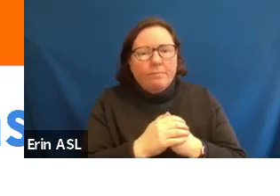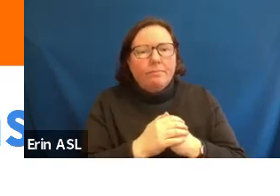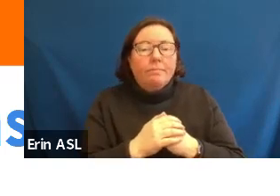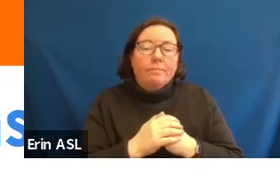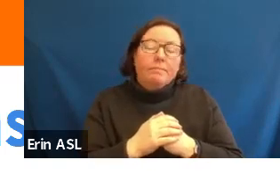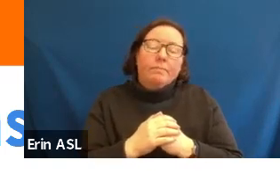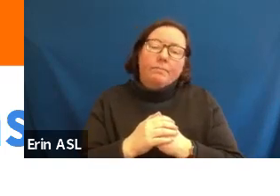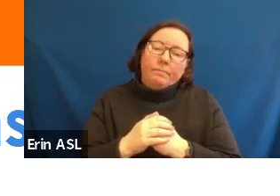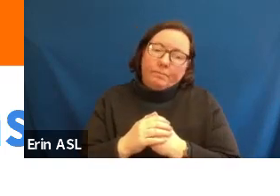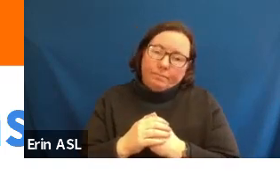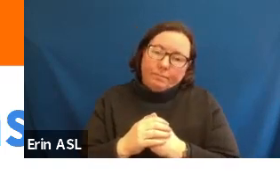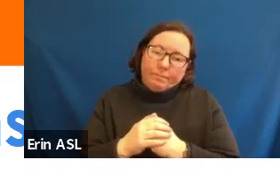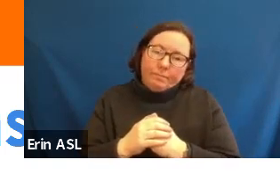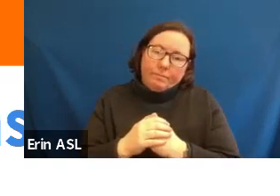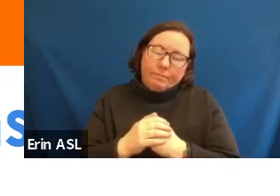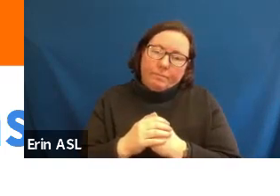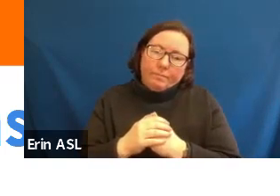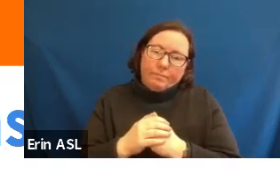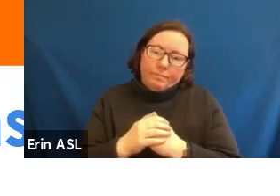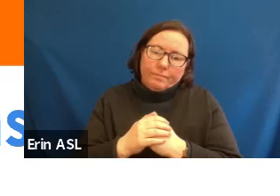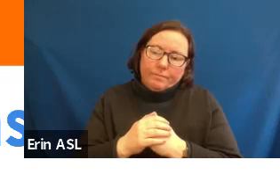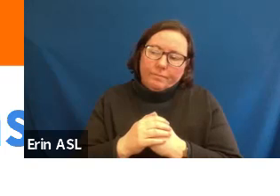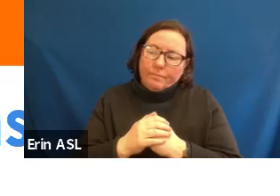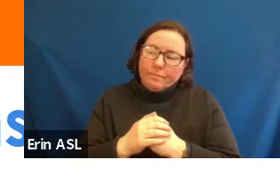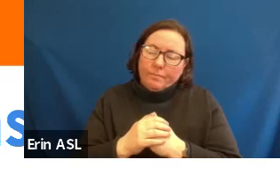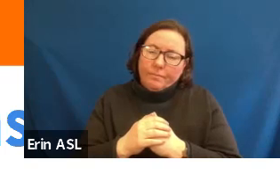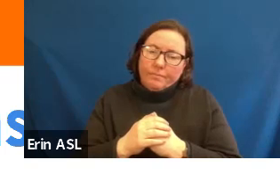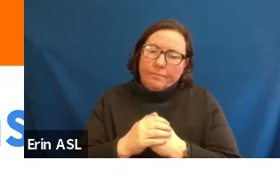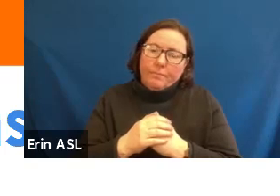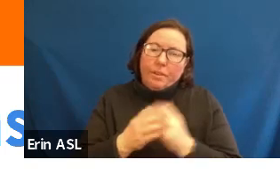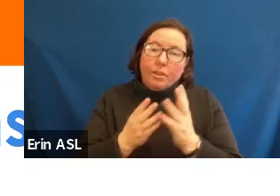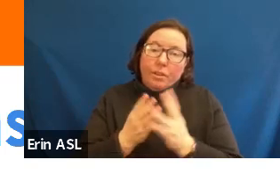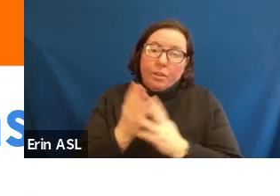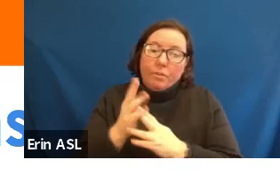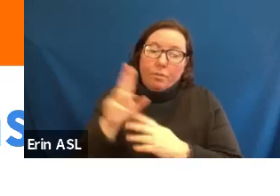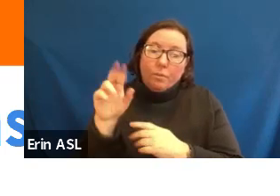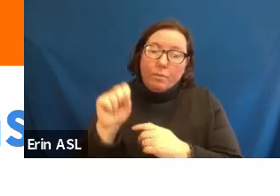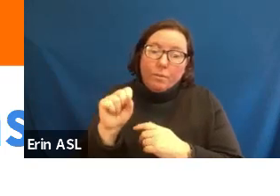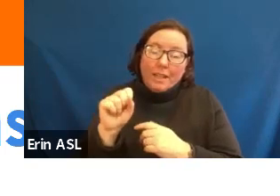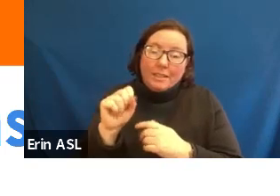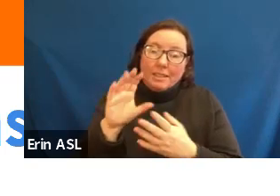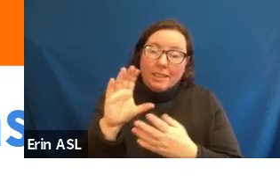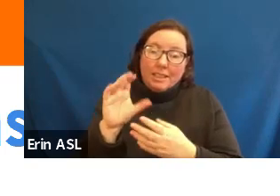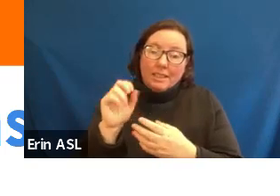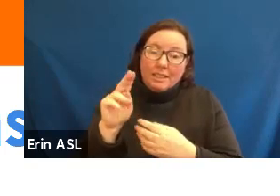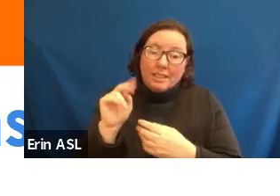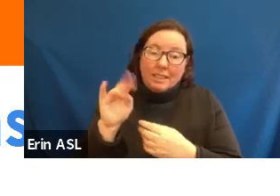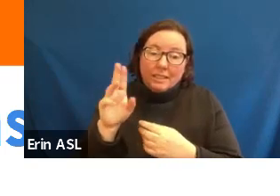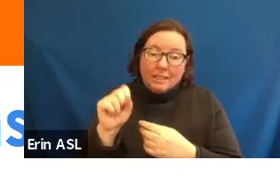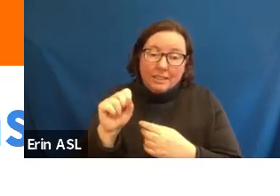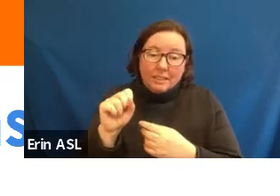So through the US Census process, they create